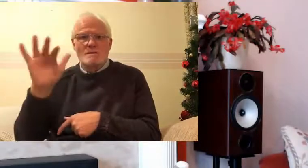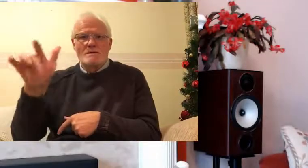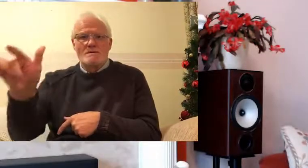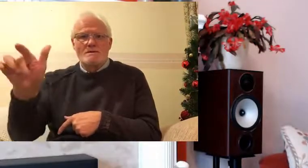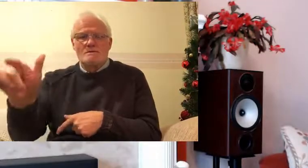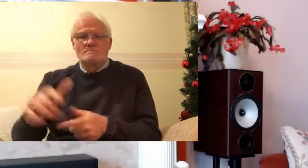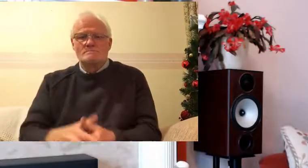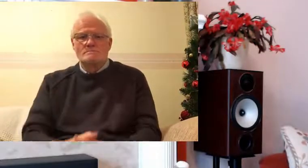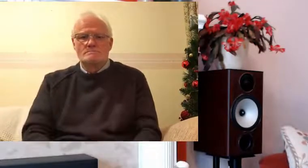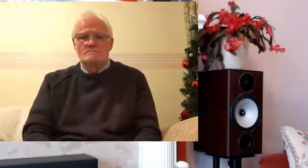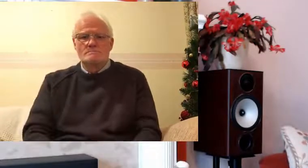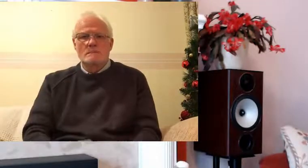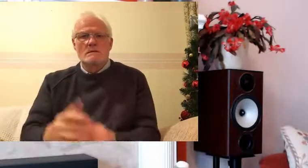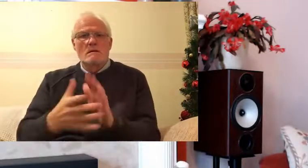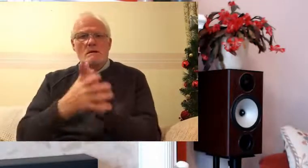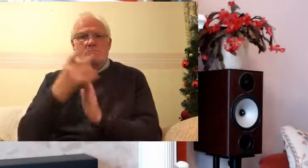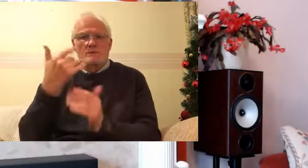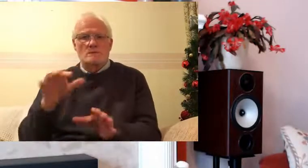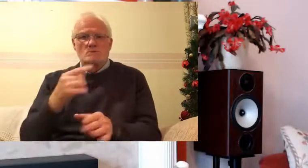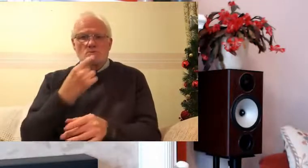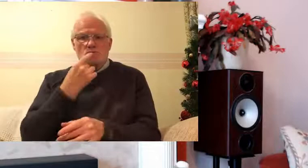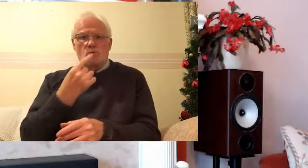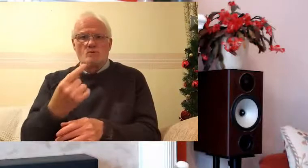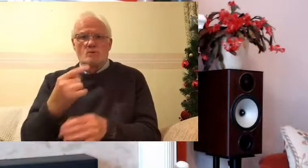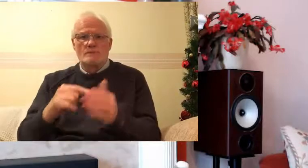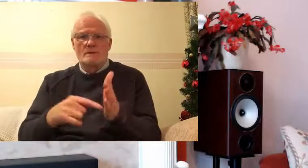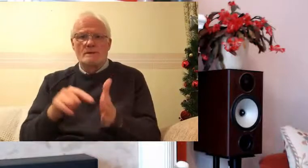people a long time before.